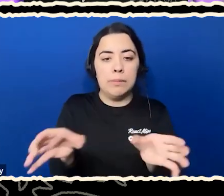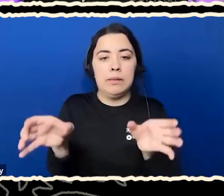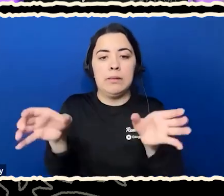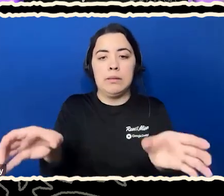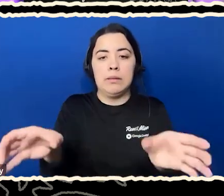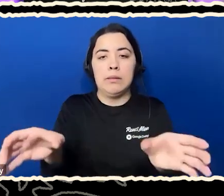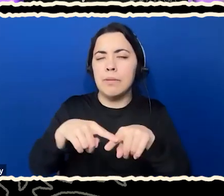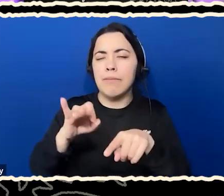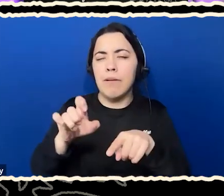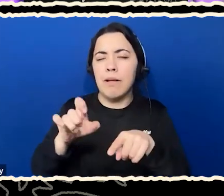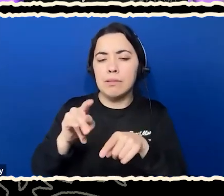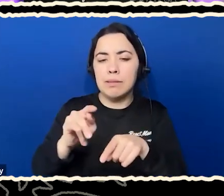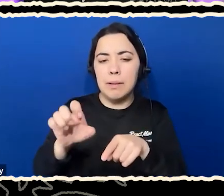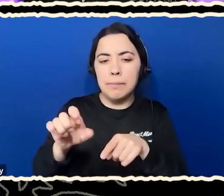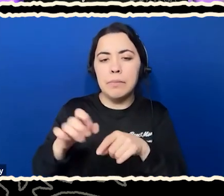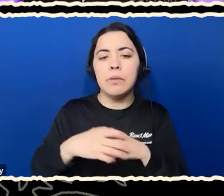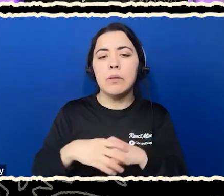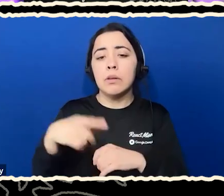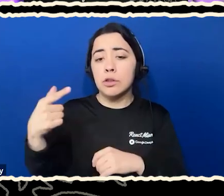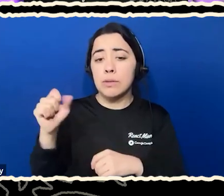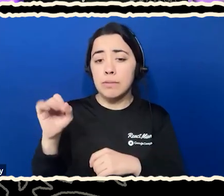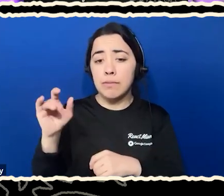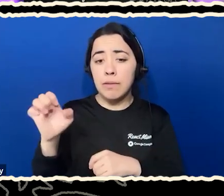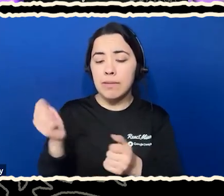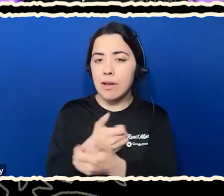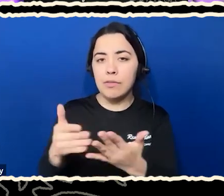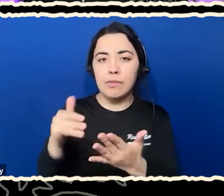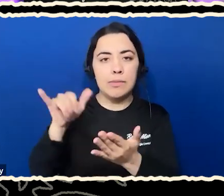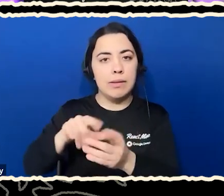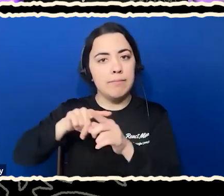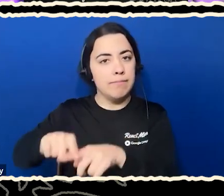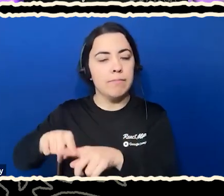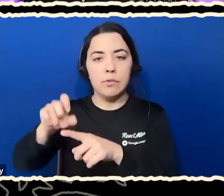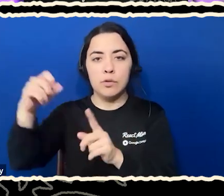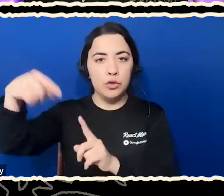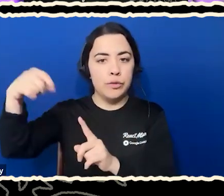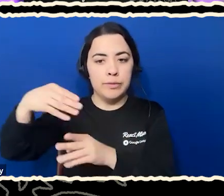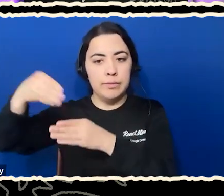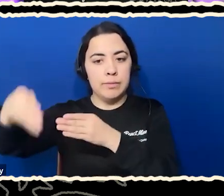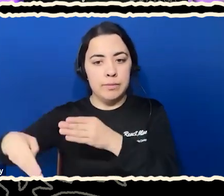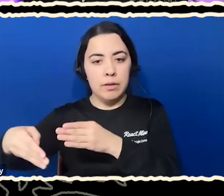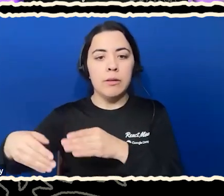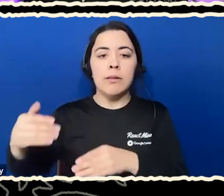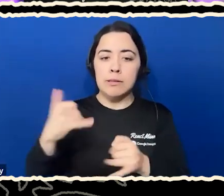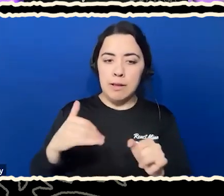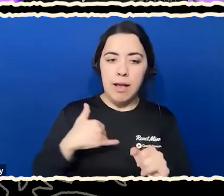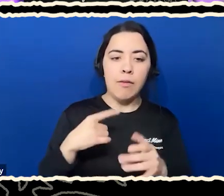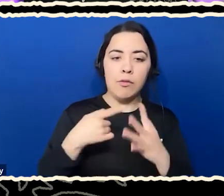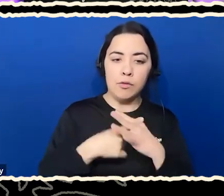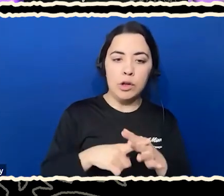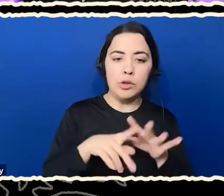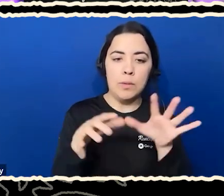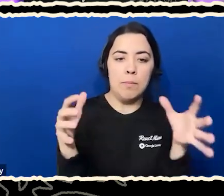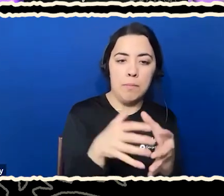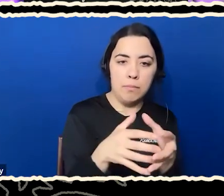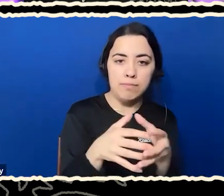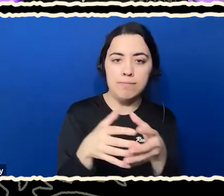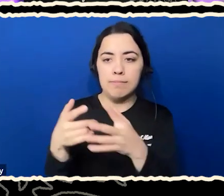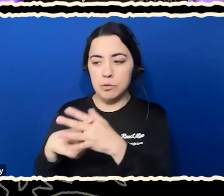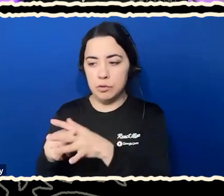We still have our original bundler and runtime that handle returning text or structured data. React comes in as the next layer